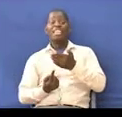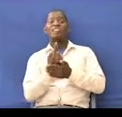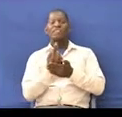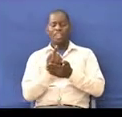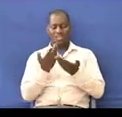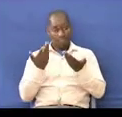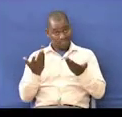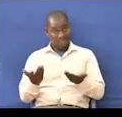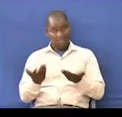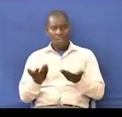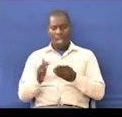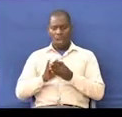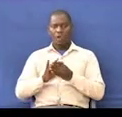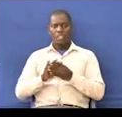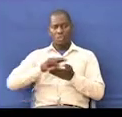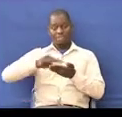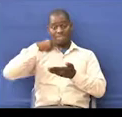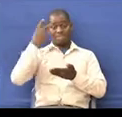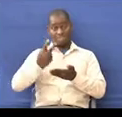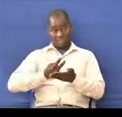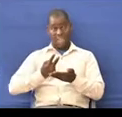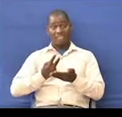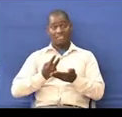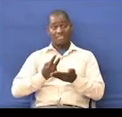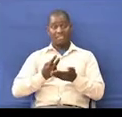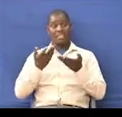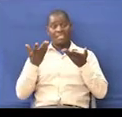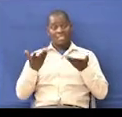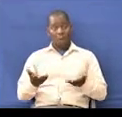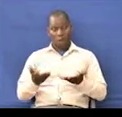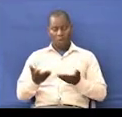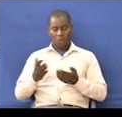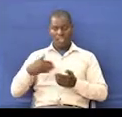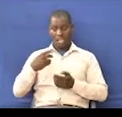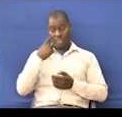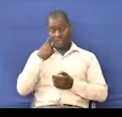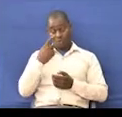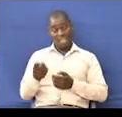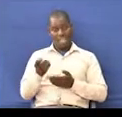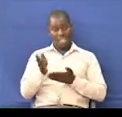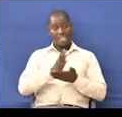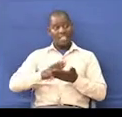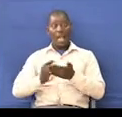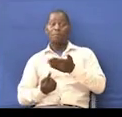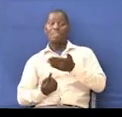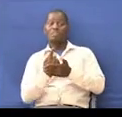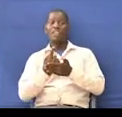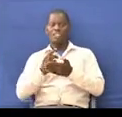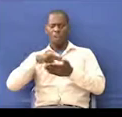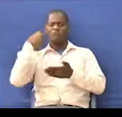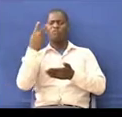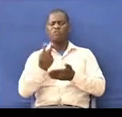are according to the turning. So let us see some effects of the